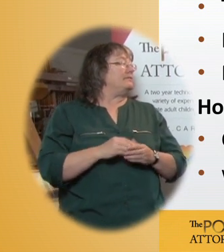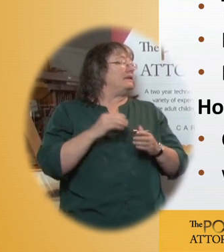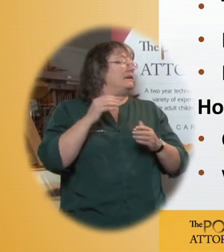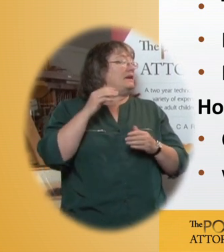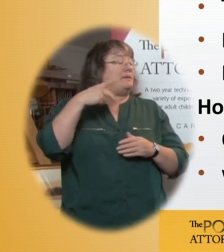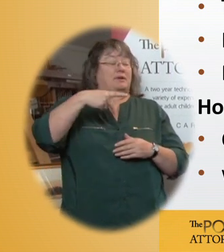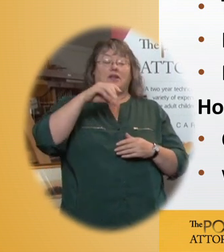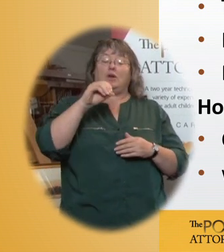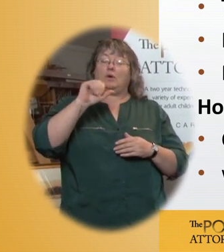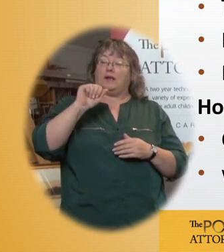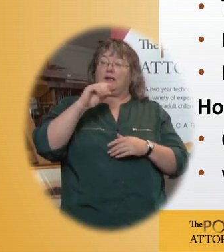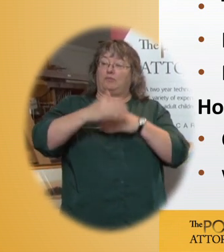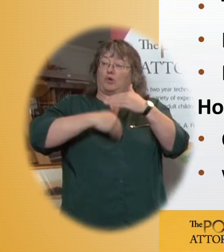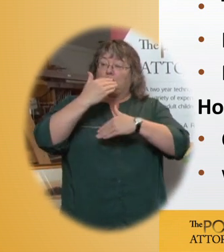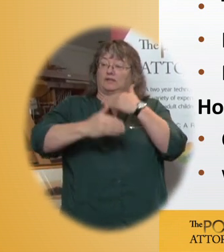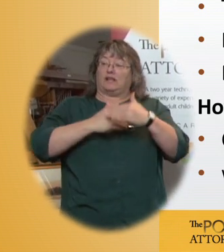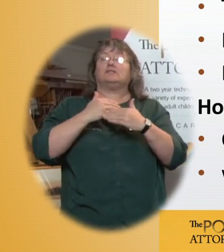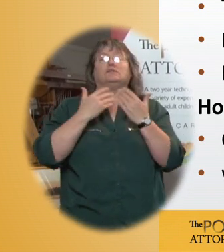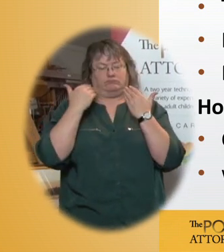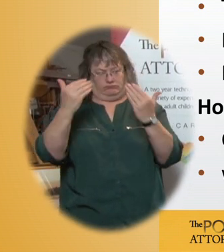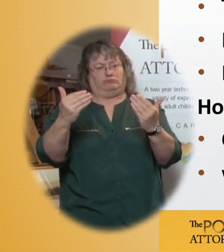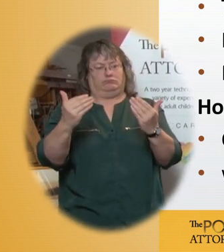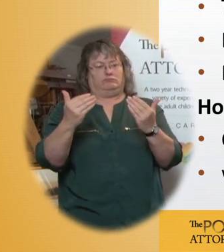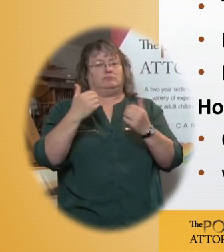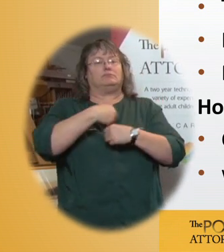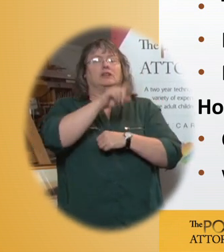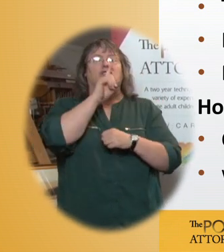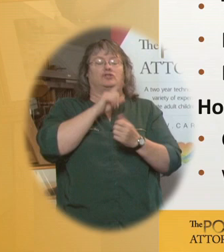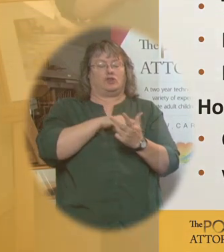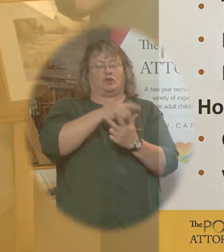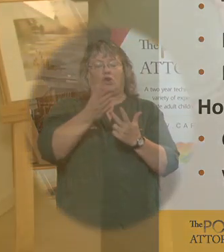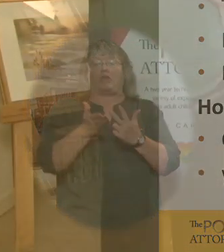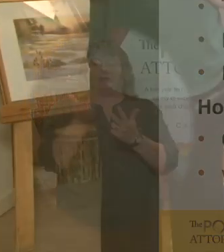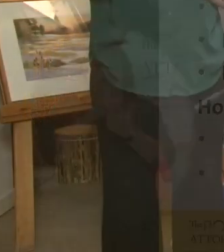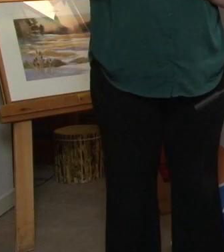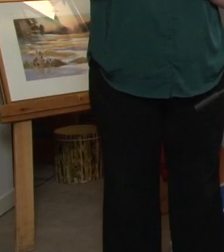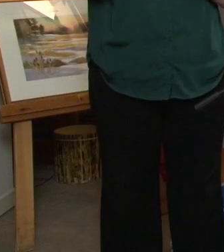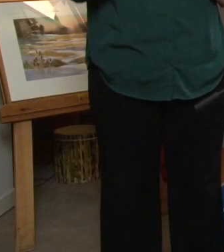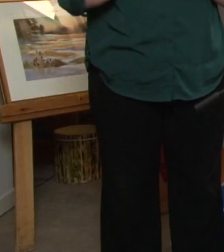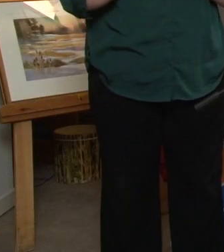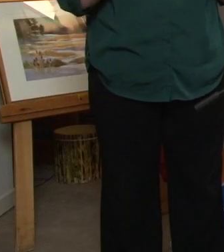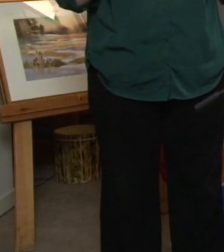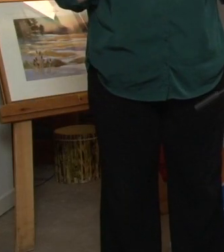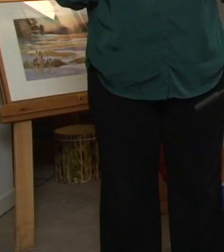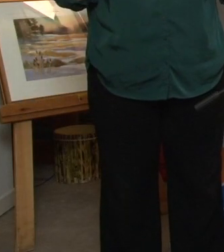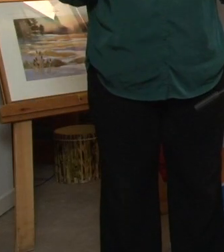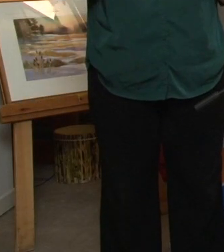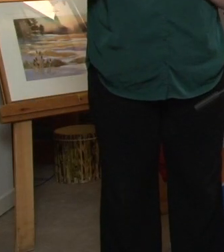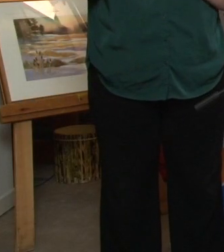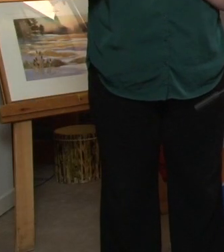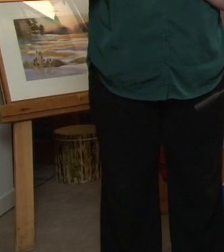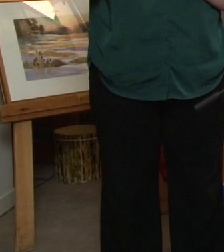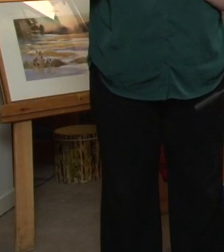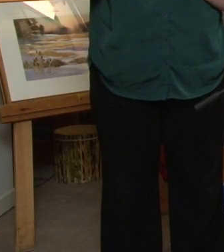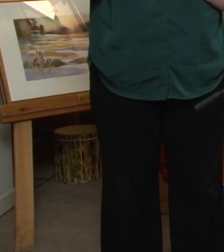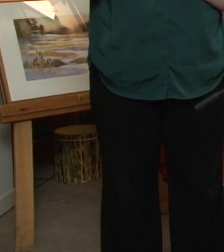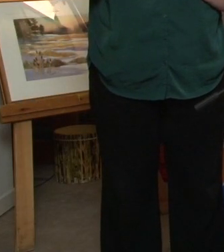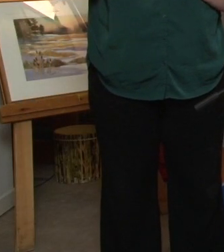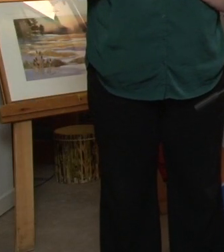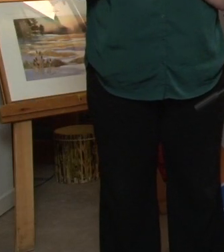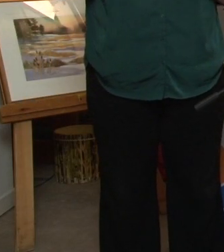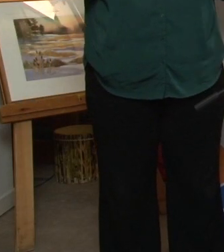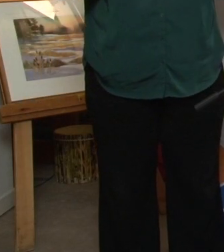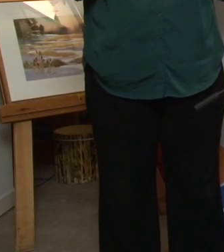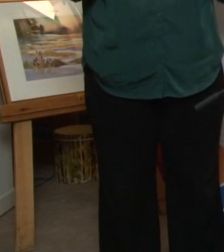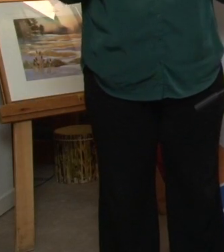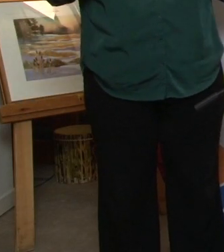have all 3 documents signed. Make sure you do it. It's through the Ministry of the Attorney General. This is what the form